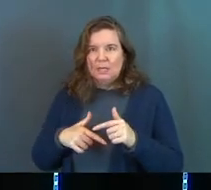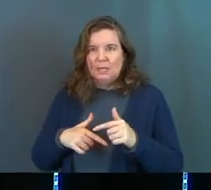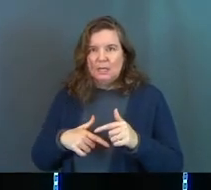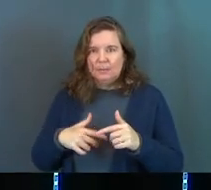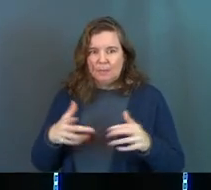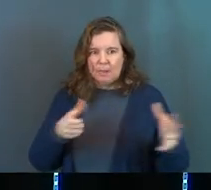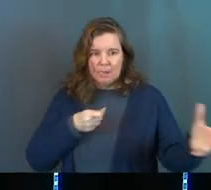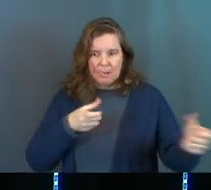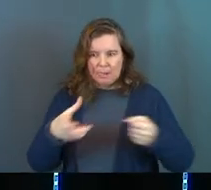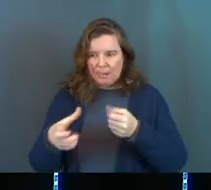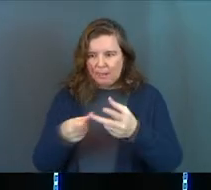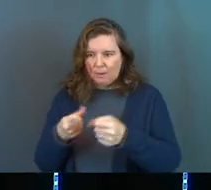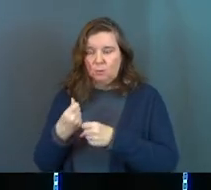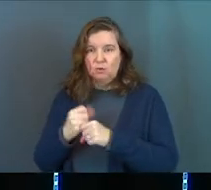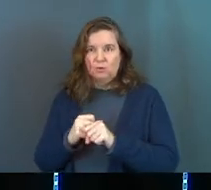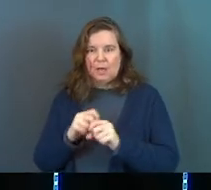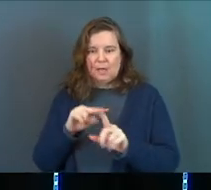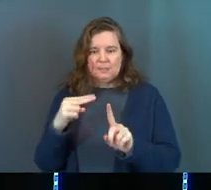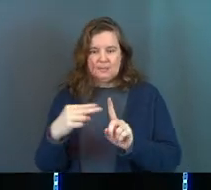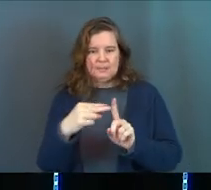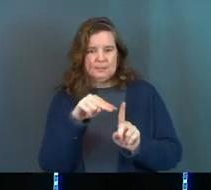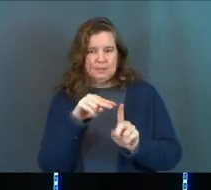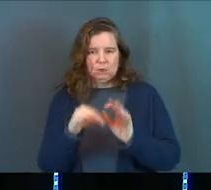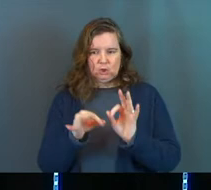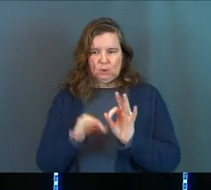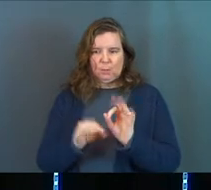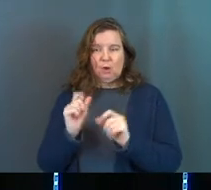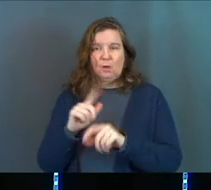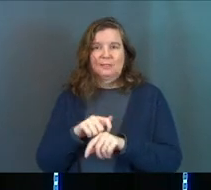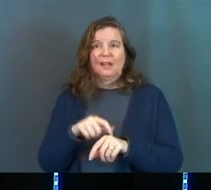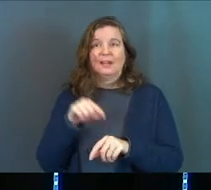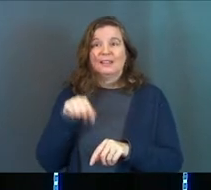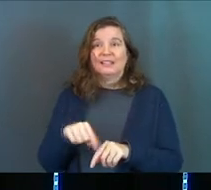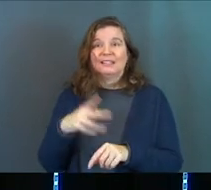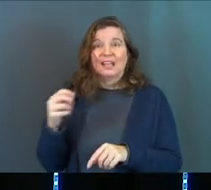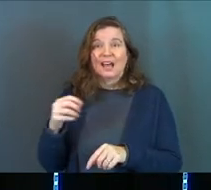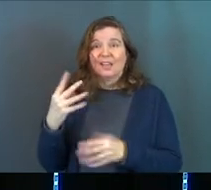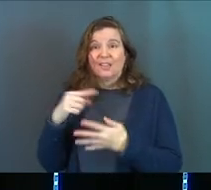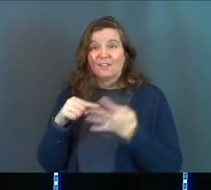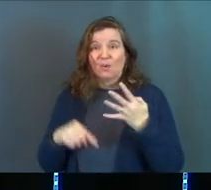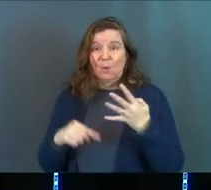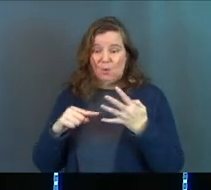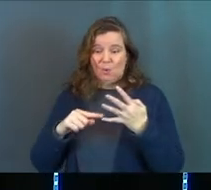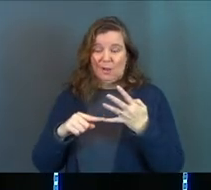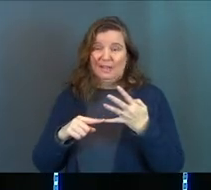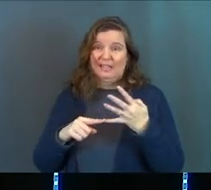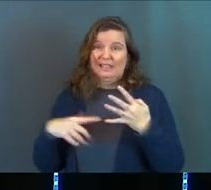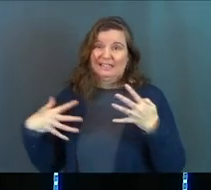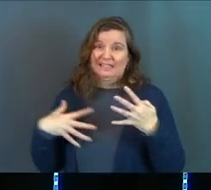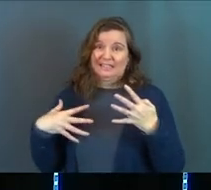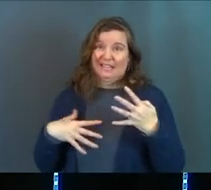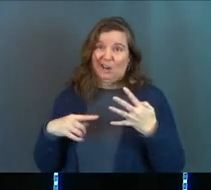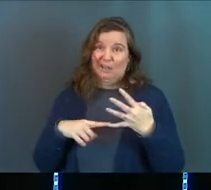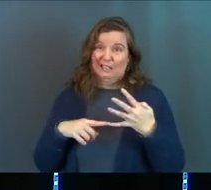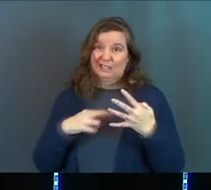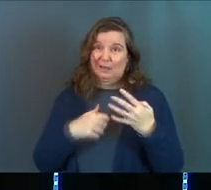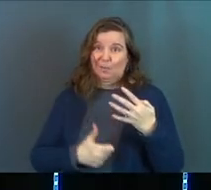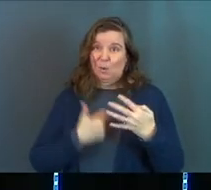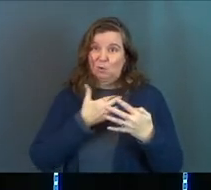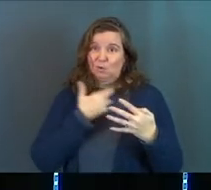pulling those things, and we're trying to interpret our circumstances at all times. This, out of the four, is the scariest